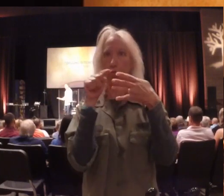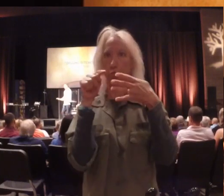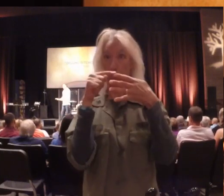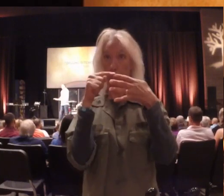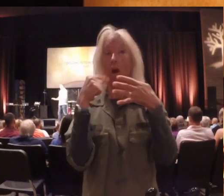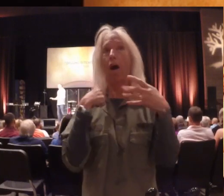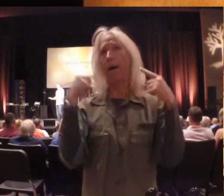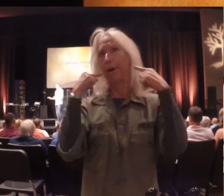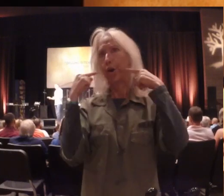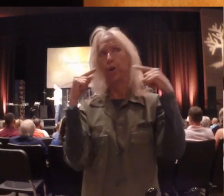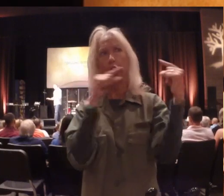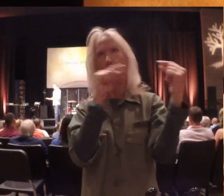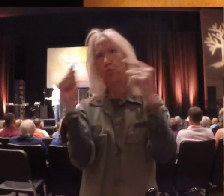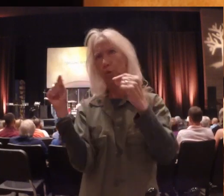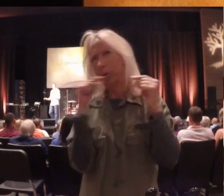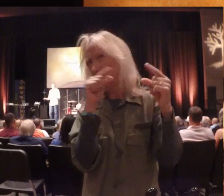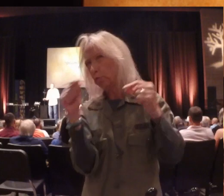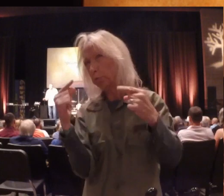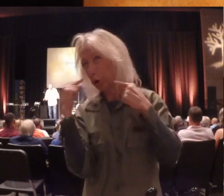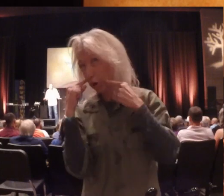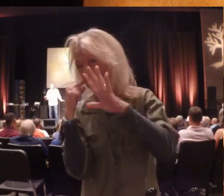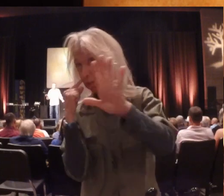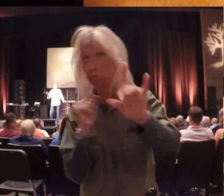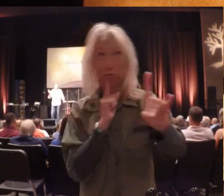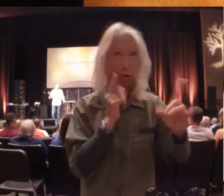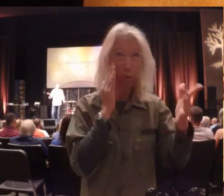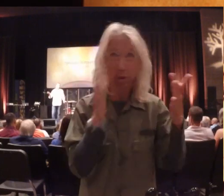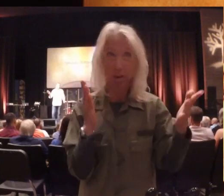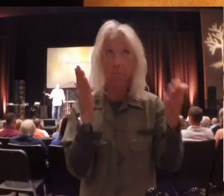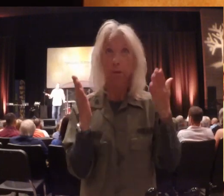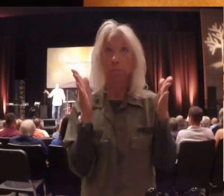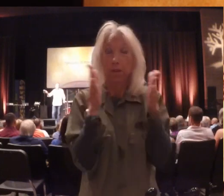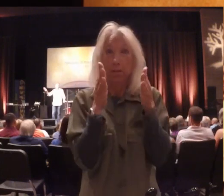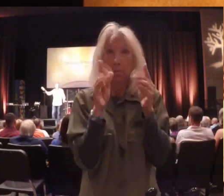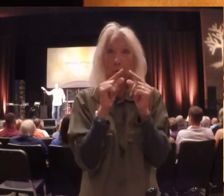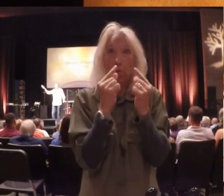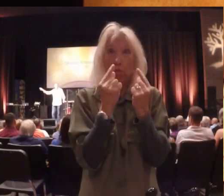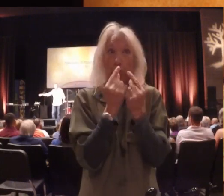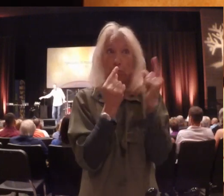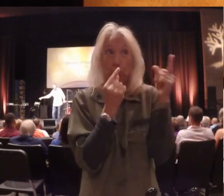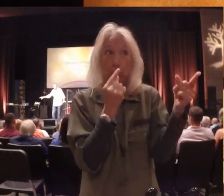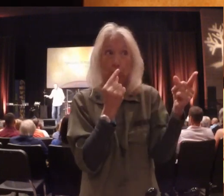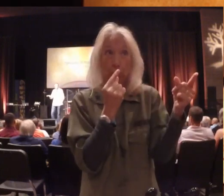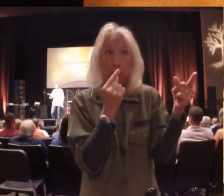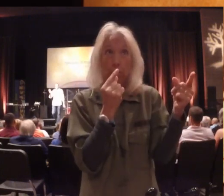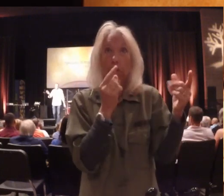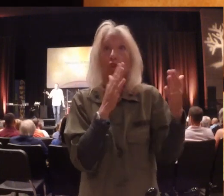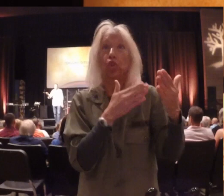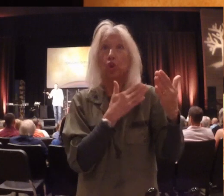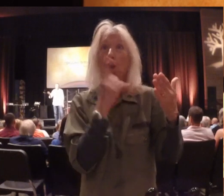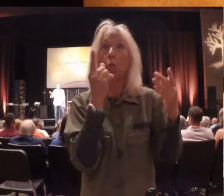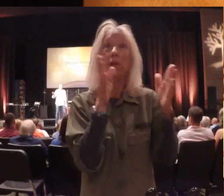rumor. And the rumor, I don't know if it's true or not, but there may be a small group song happening next Sunday. So